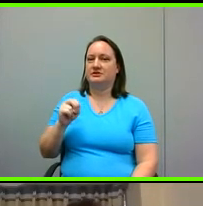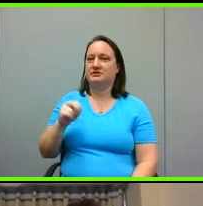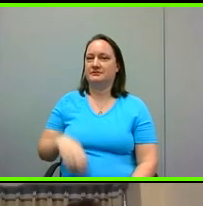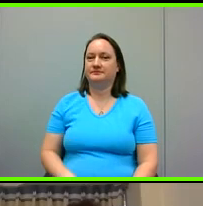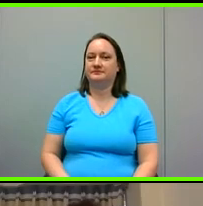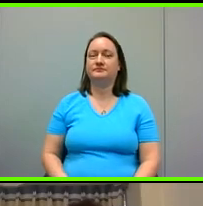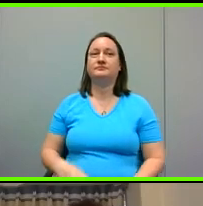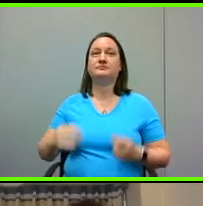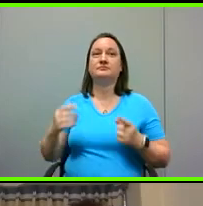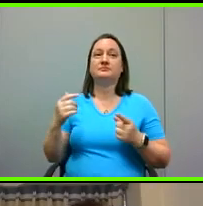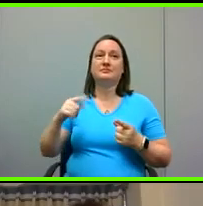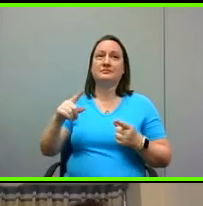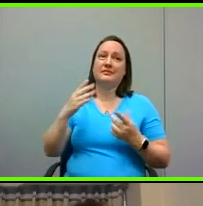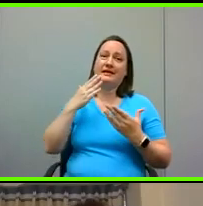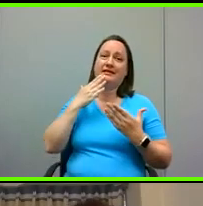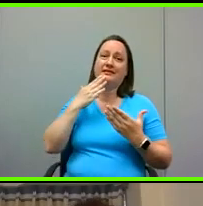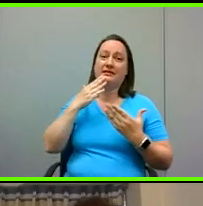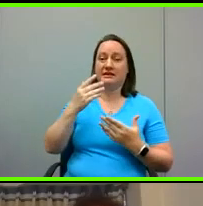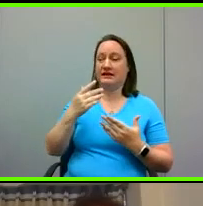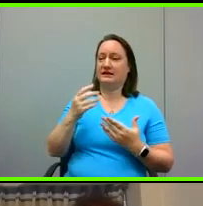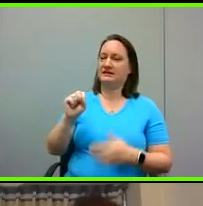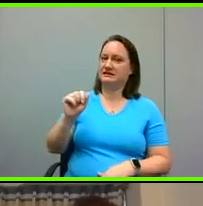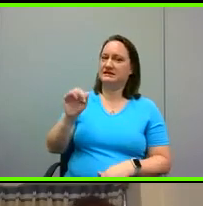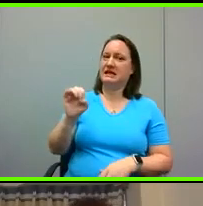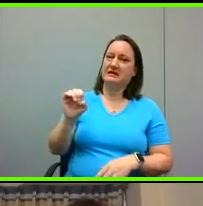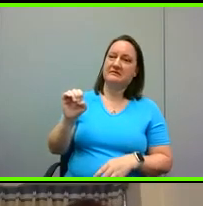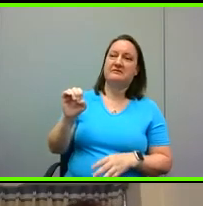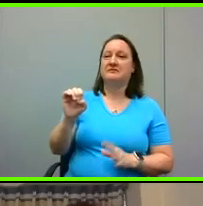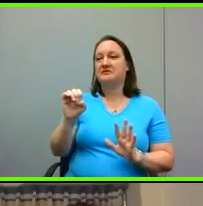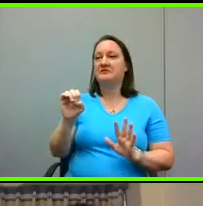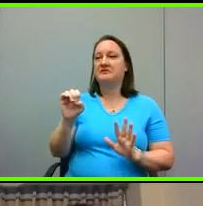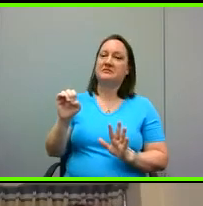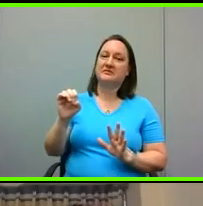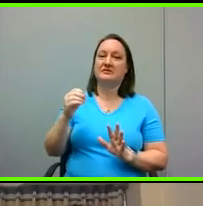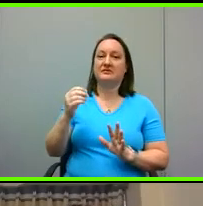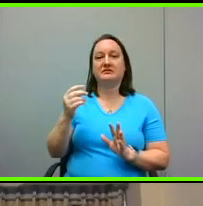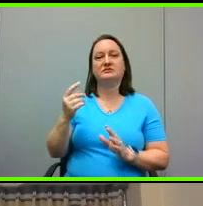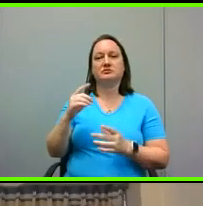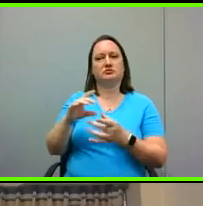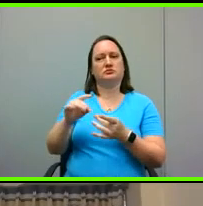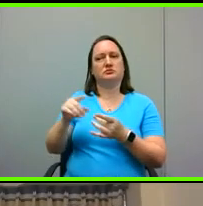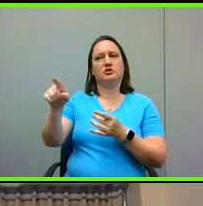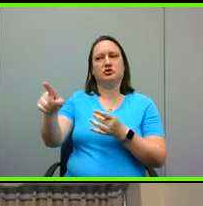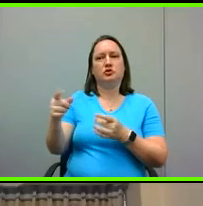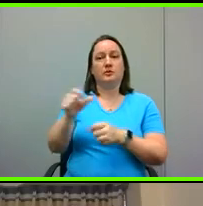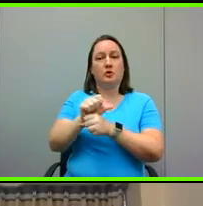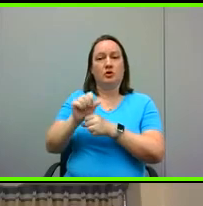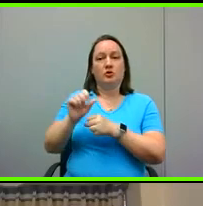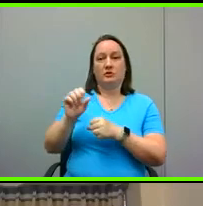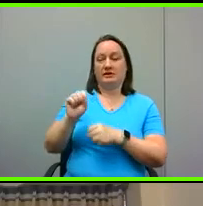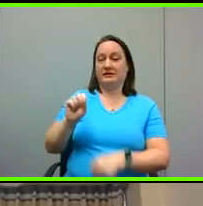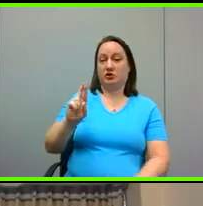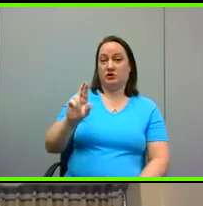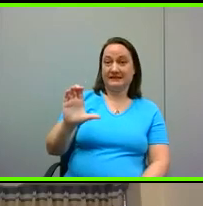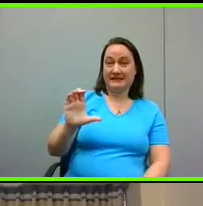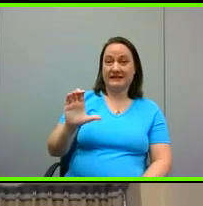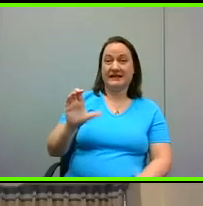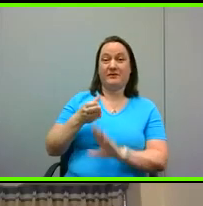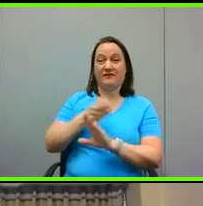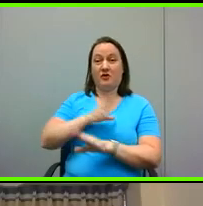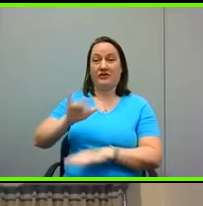I believe it is safe to say that you've been working with the State Rehab Council, and before that, the State